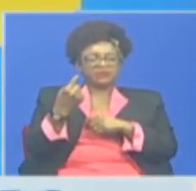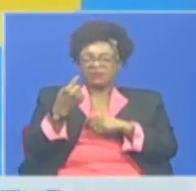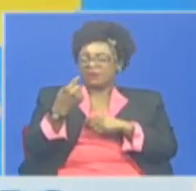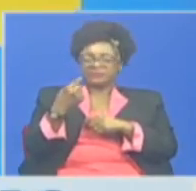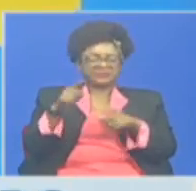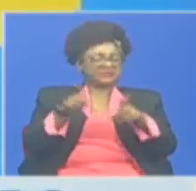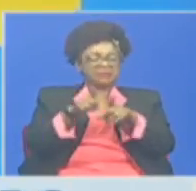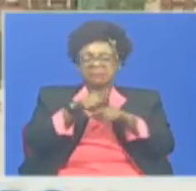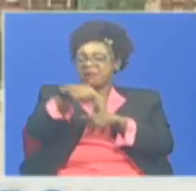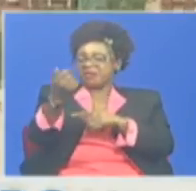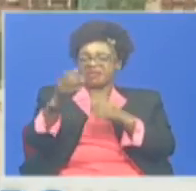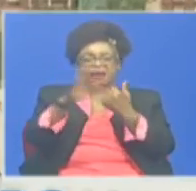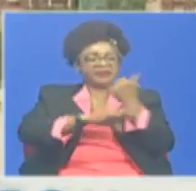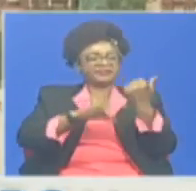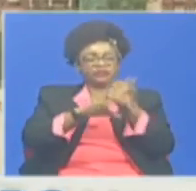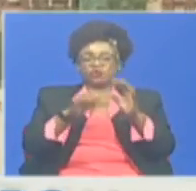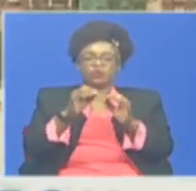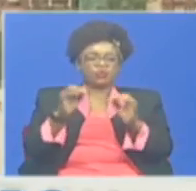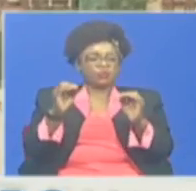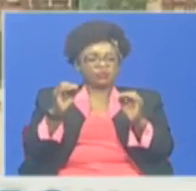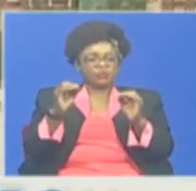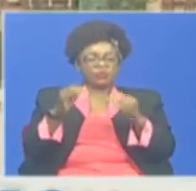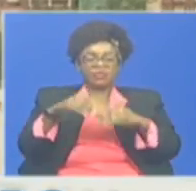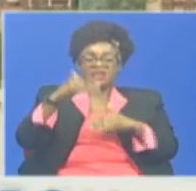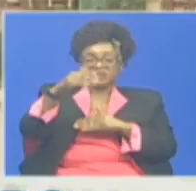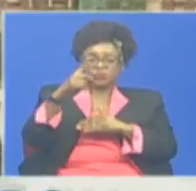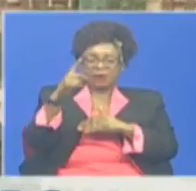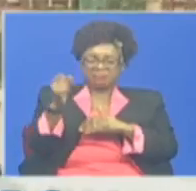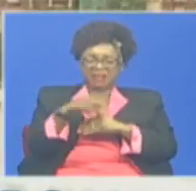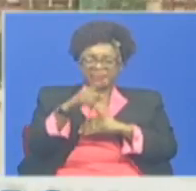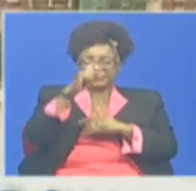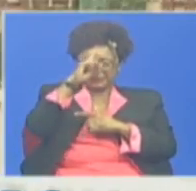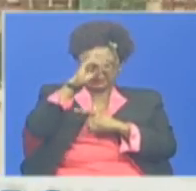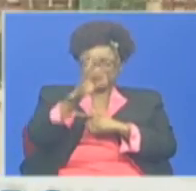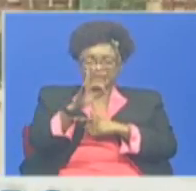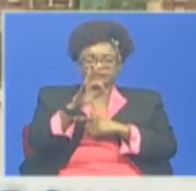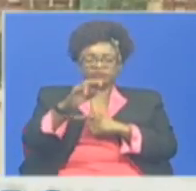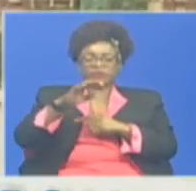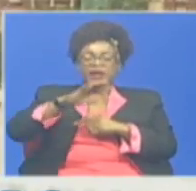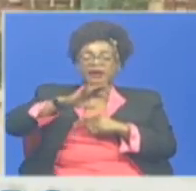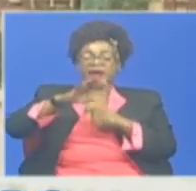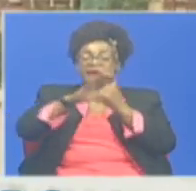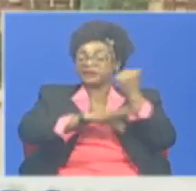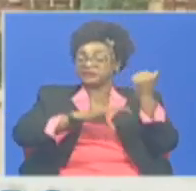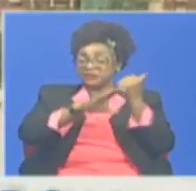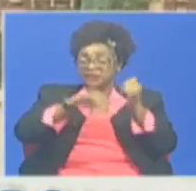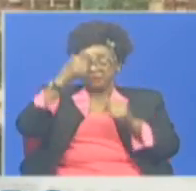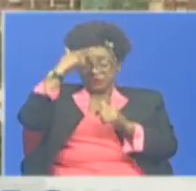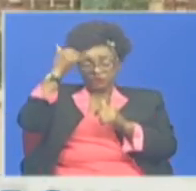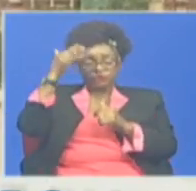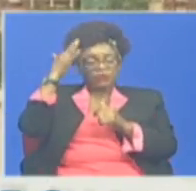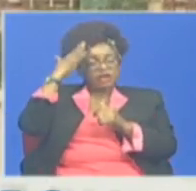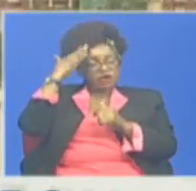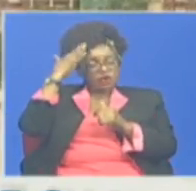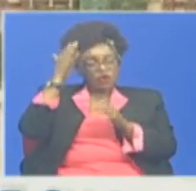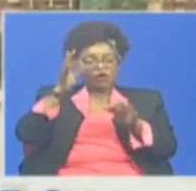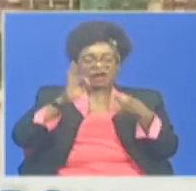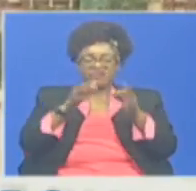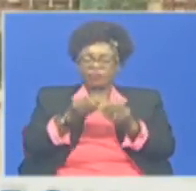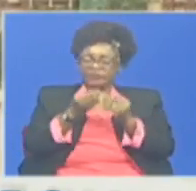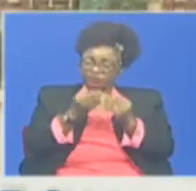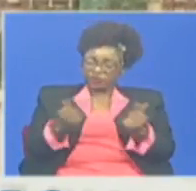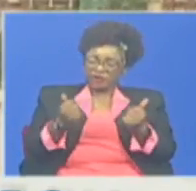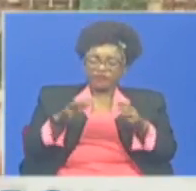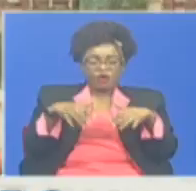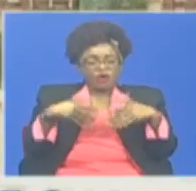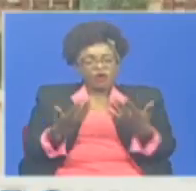in other countries. The next 1 month remains crucial for the country, as it will reveal on whether we are winning this war against COVID-19 or